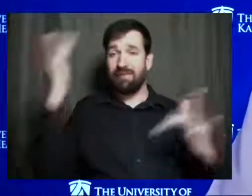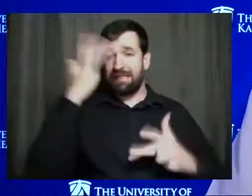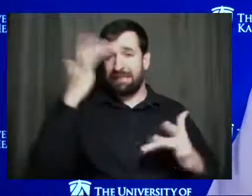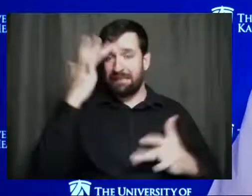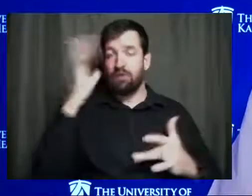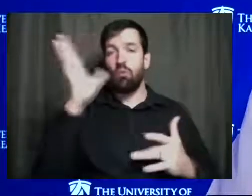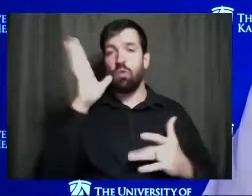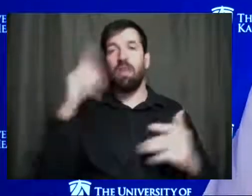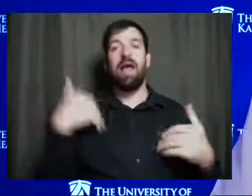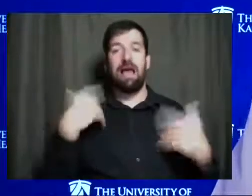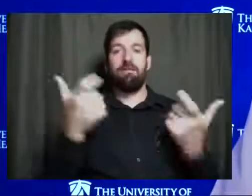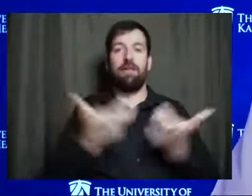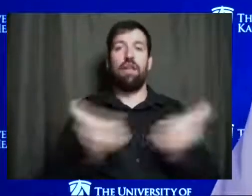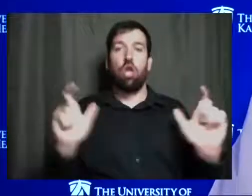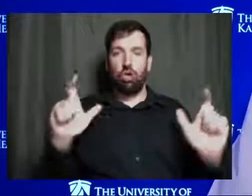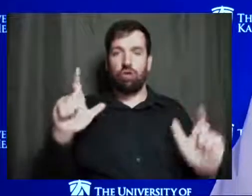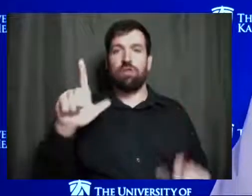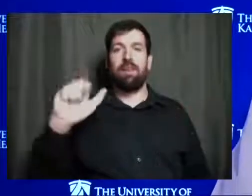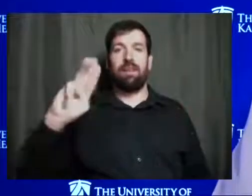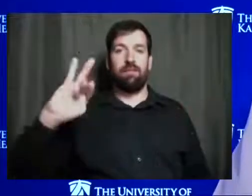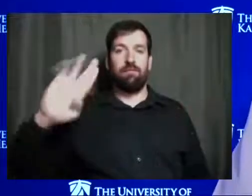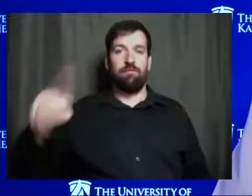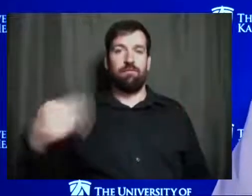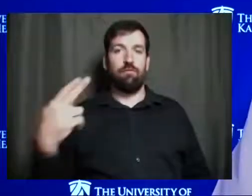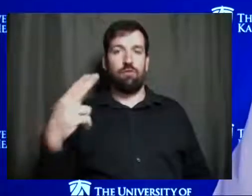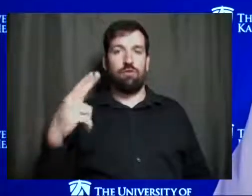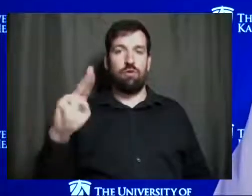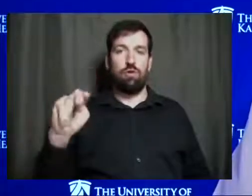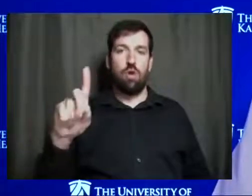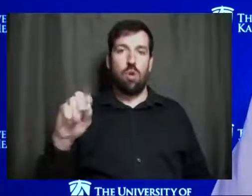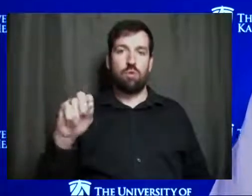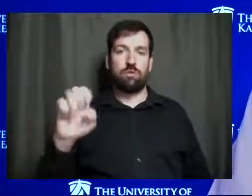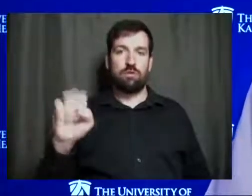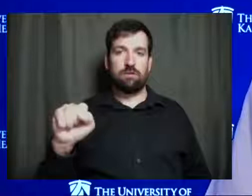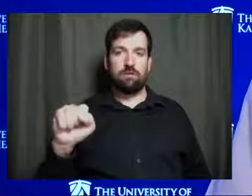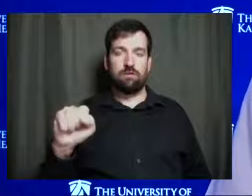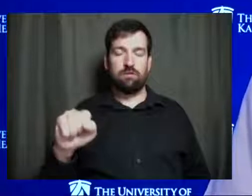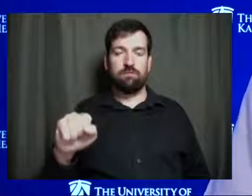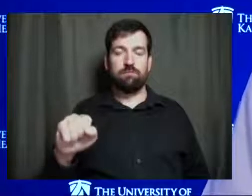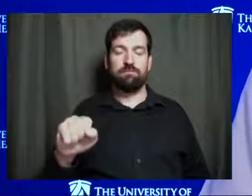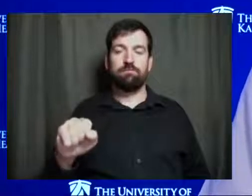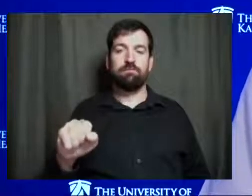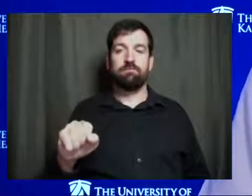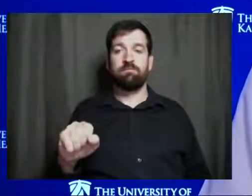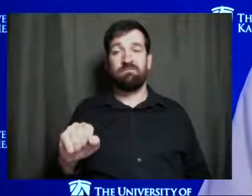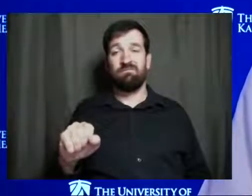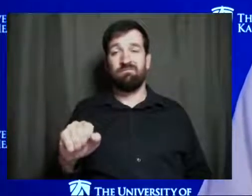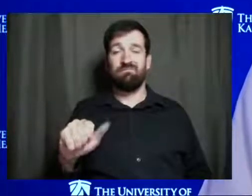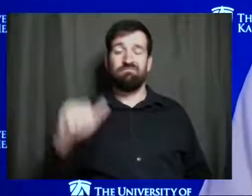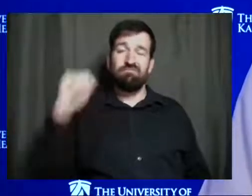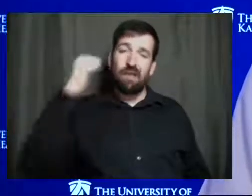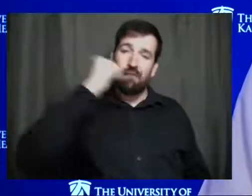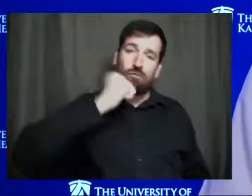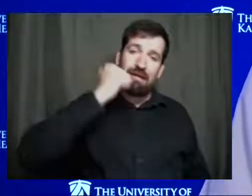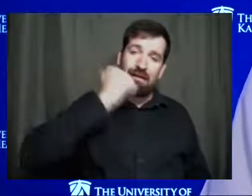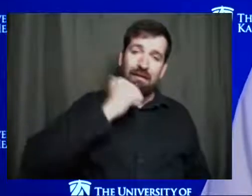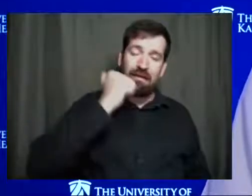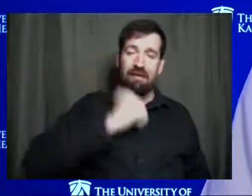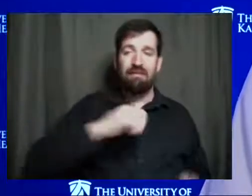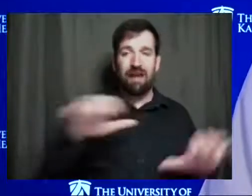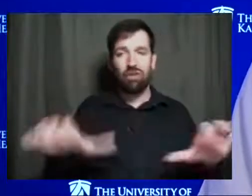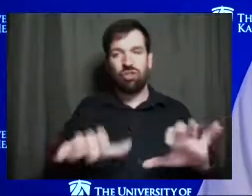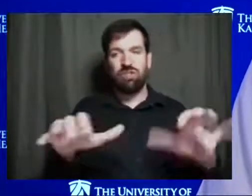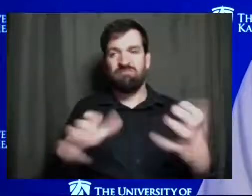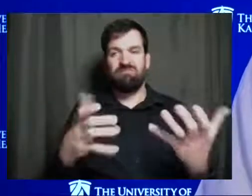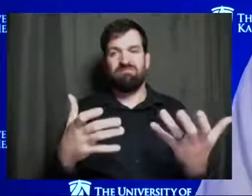They do take that into account, and so I don't really think that from a standpoint in a day-to-day action that's going to be